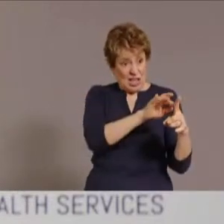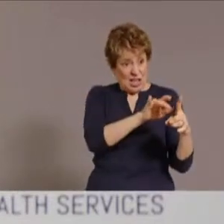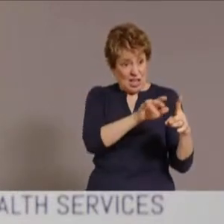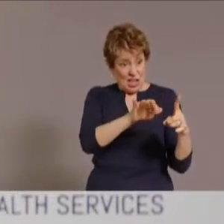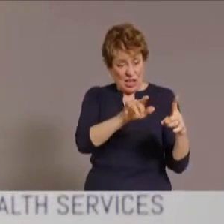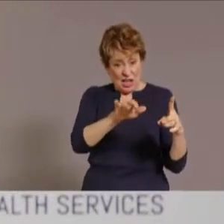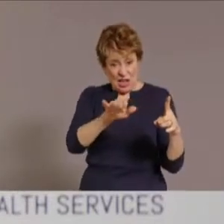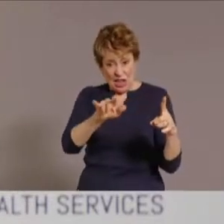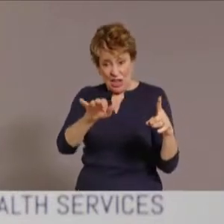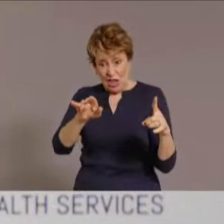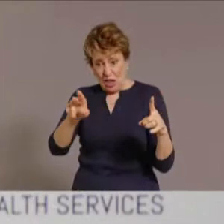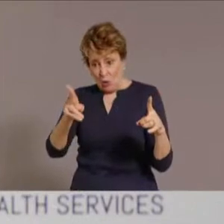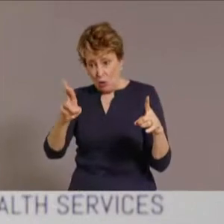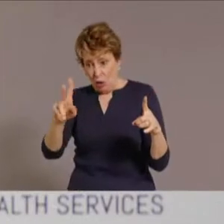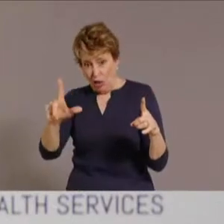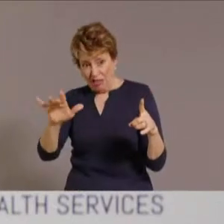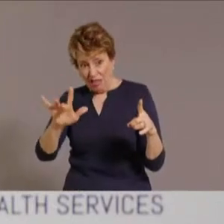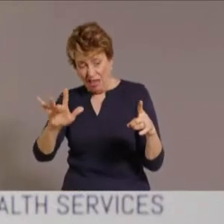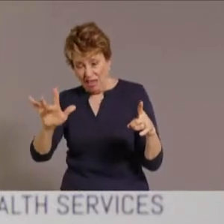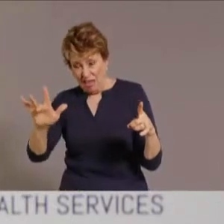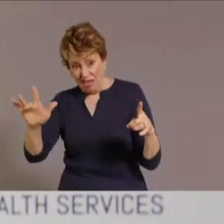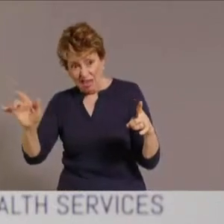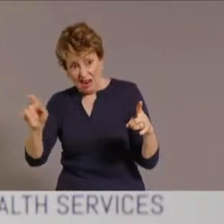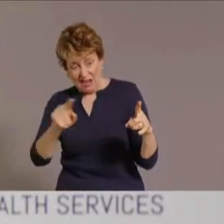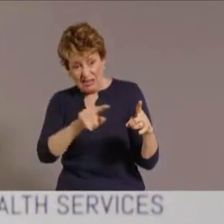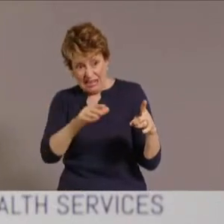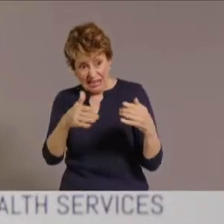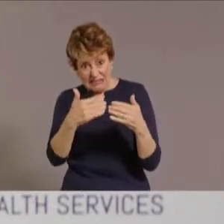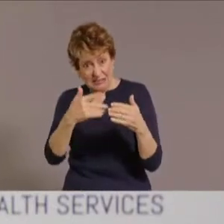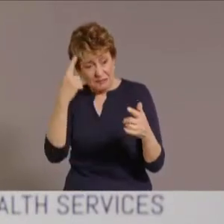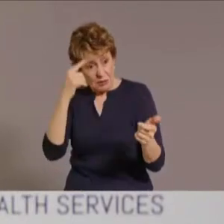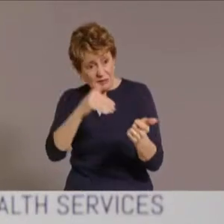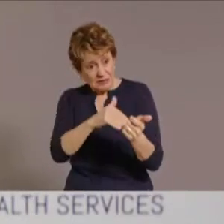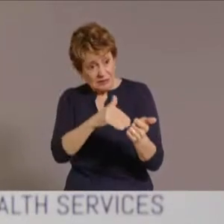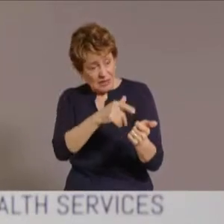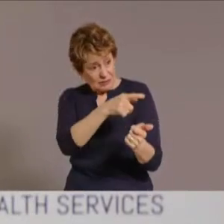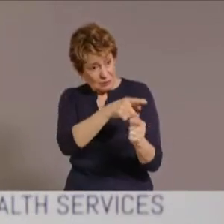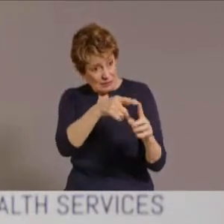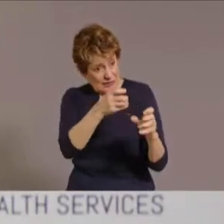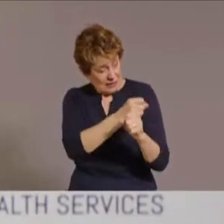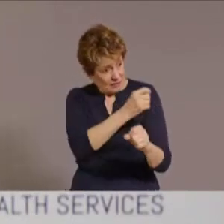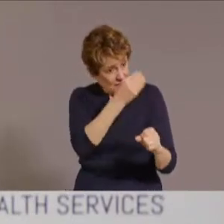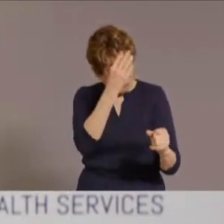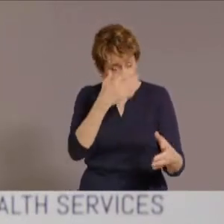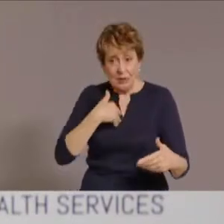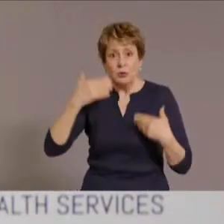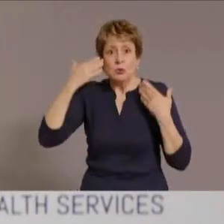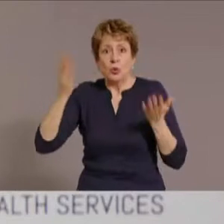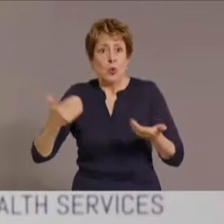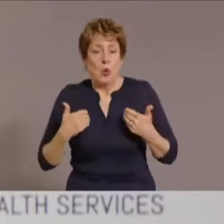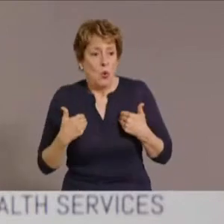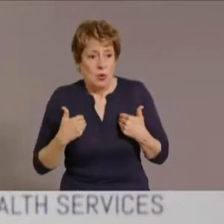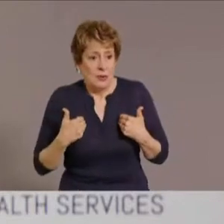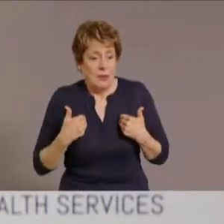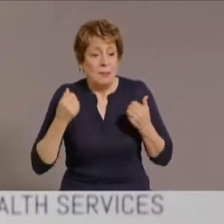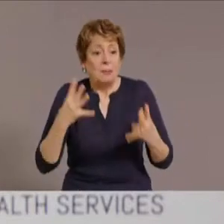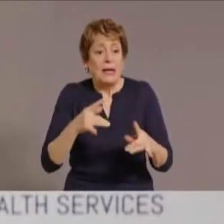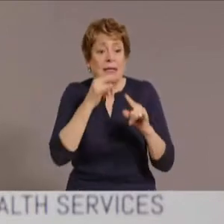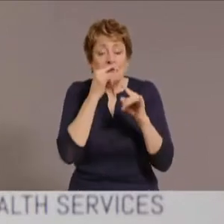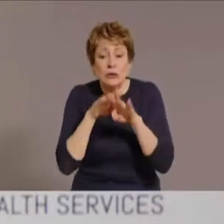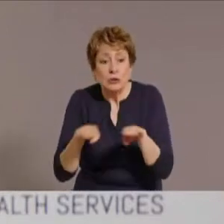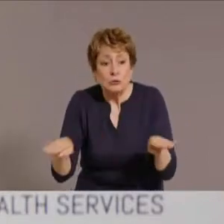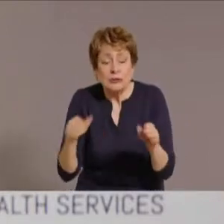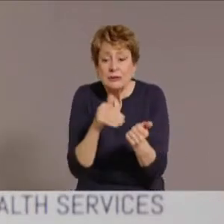We do, and it is on our website, and there is a step-by-step process. A lot of pediatricians, because they're already in the Vaccines